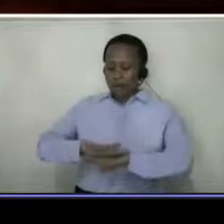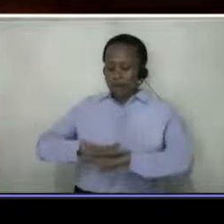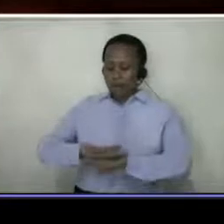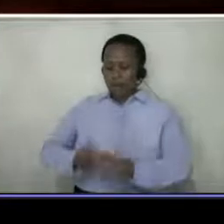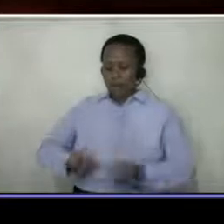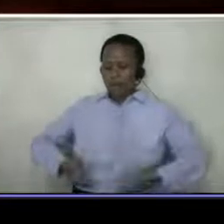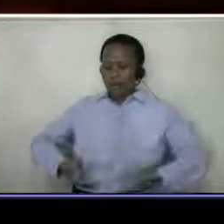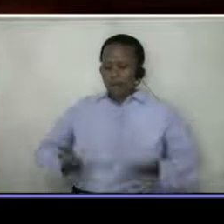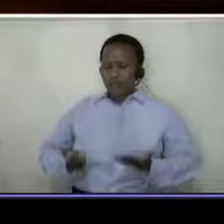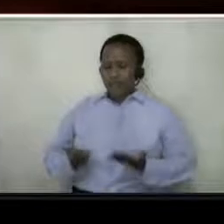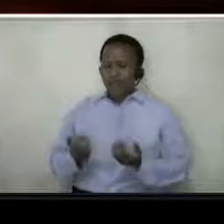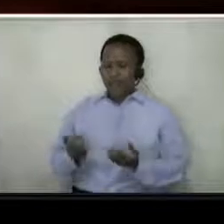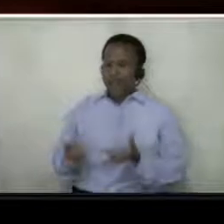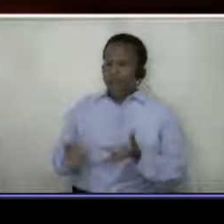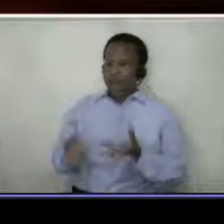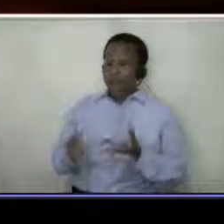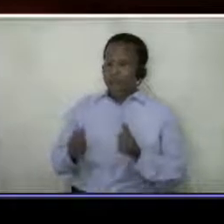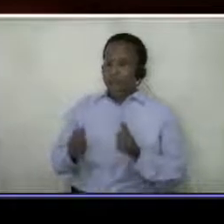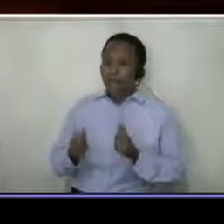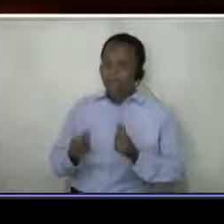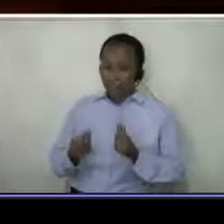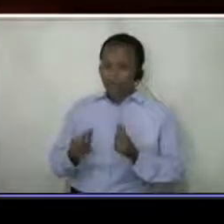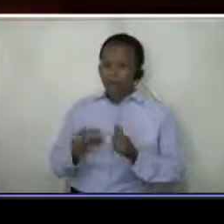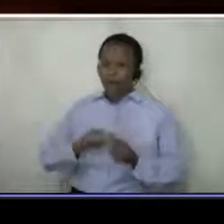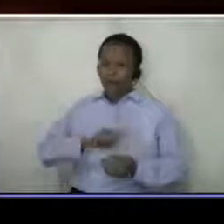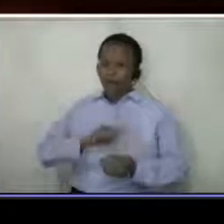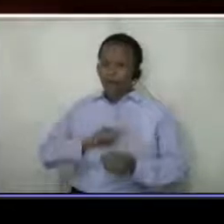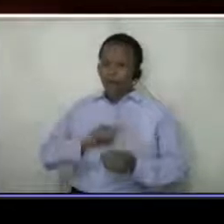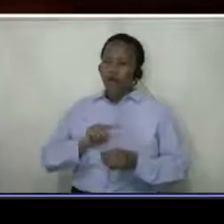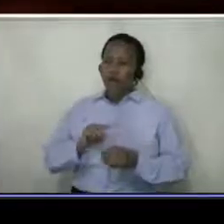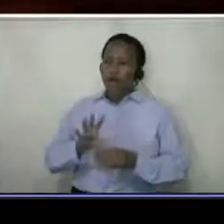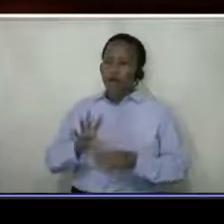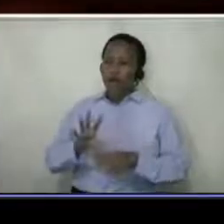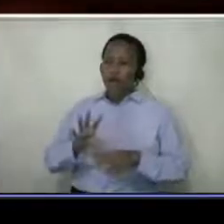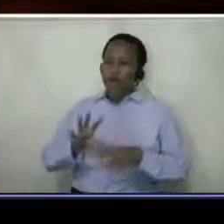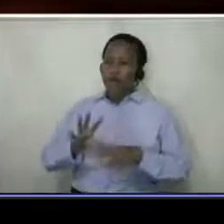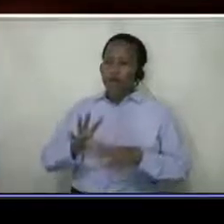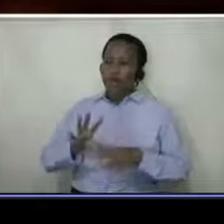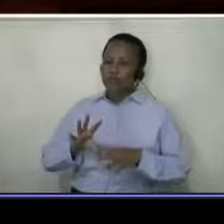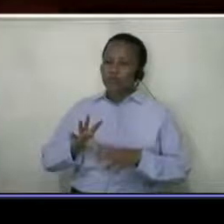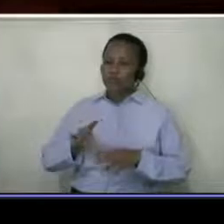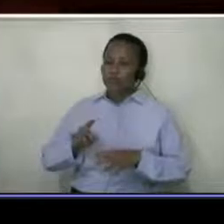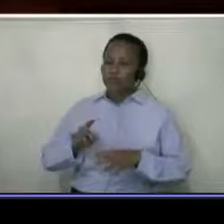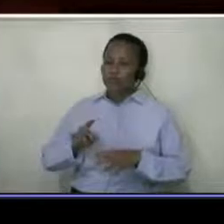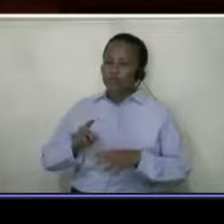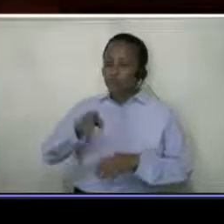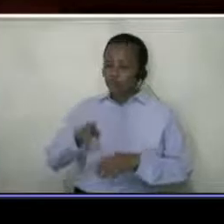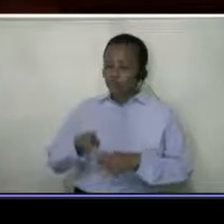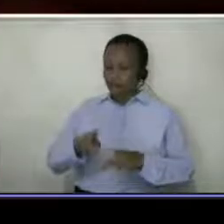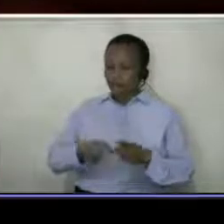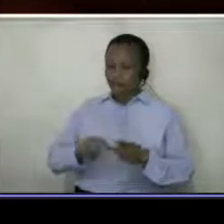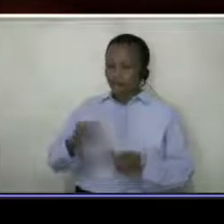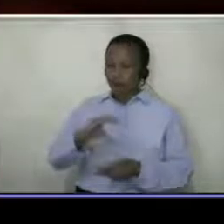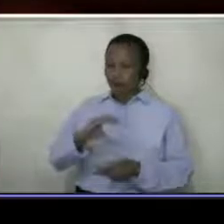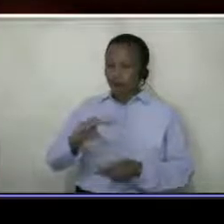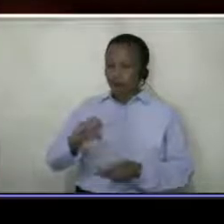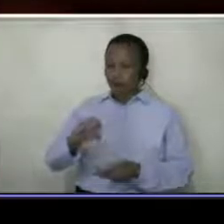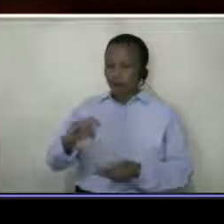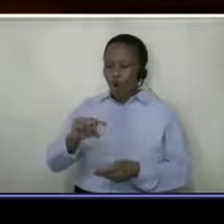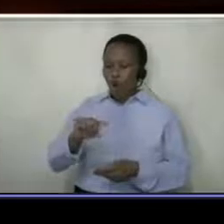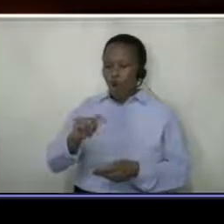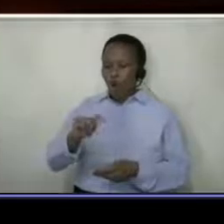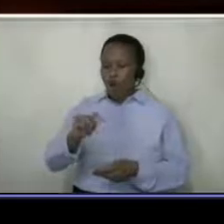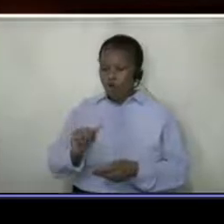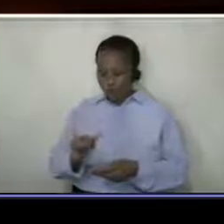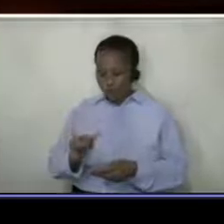constitutionally entitled to, the IFP urges the National Minister of COGTA and Honorable COGTA MEC of our